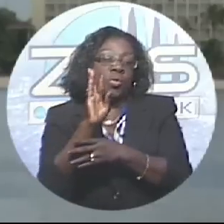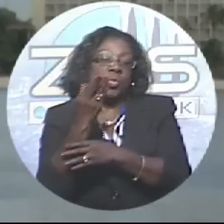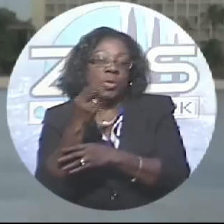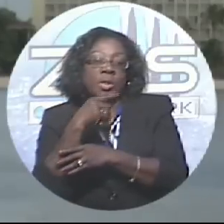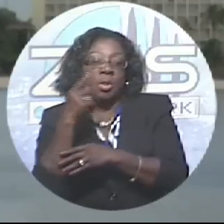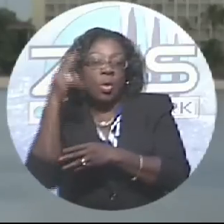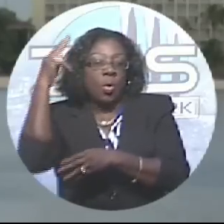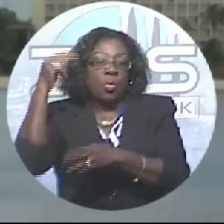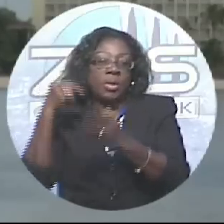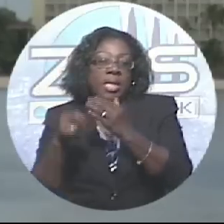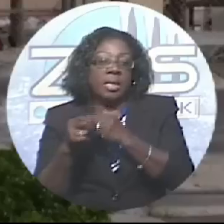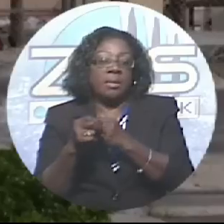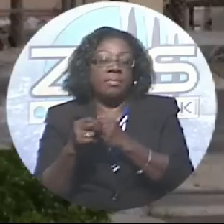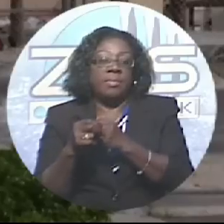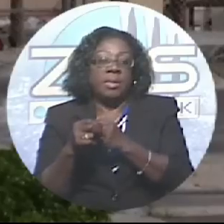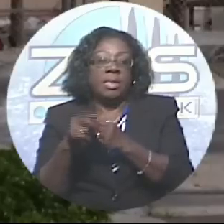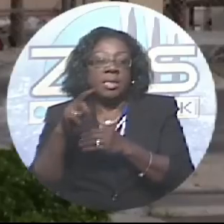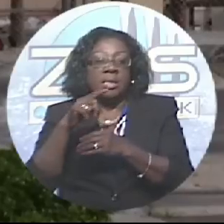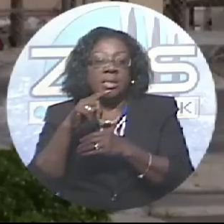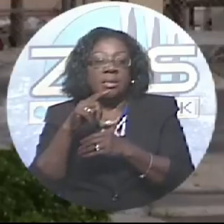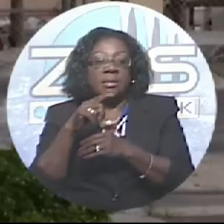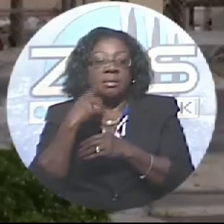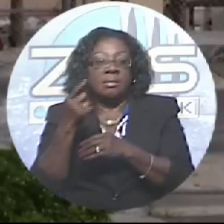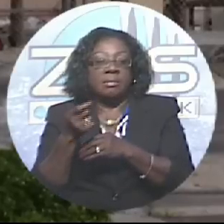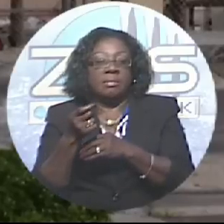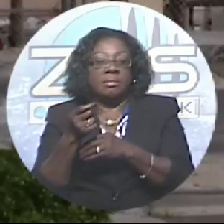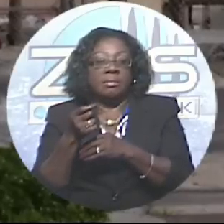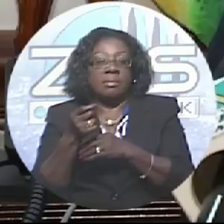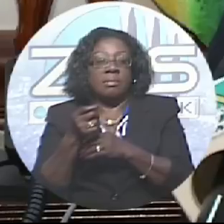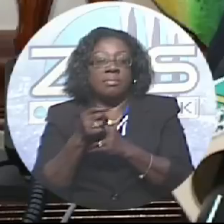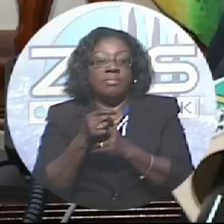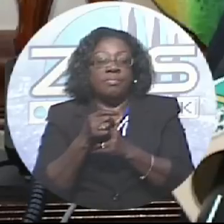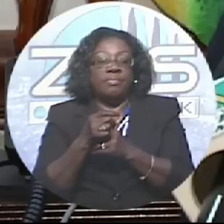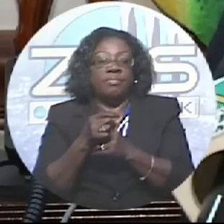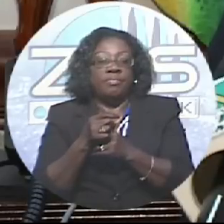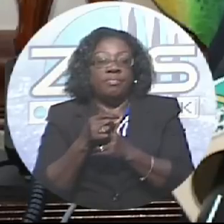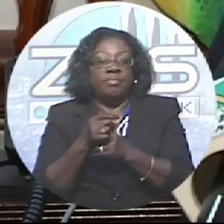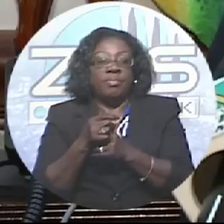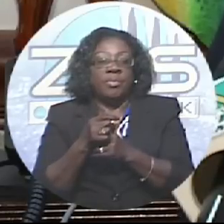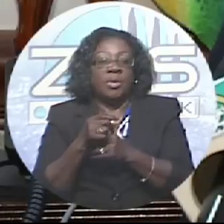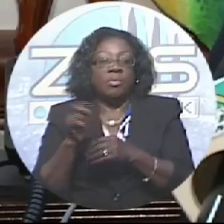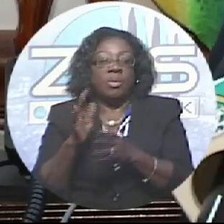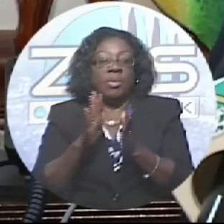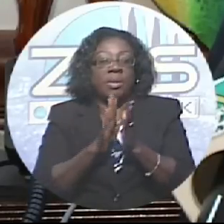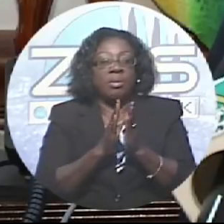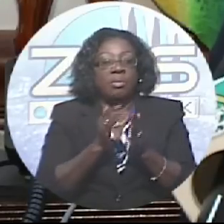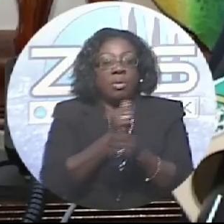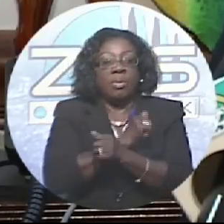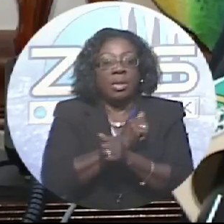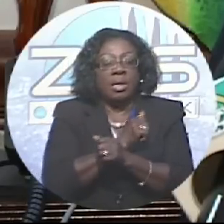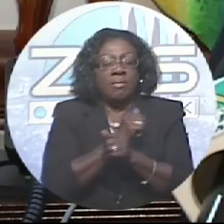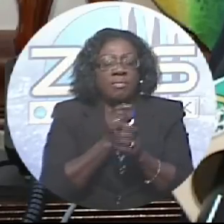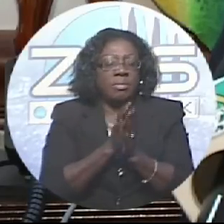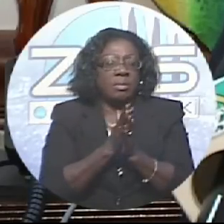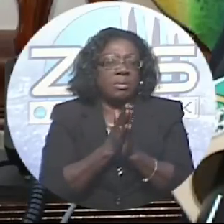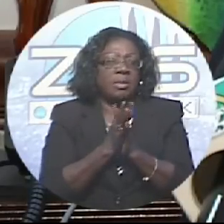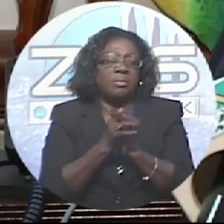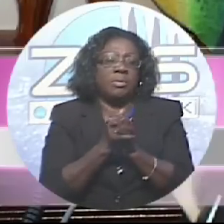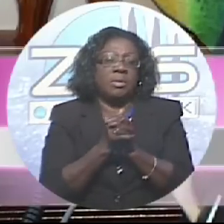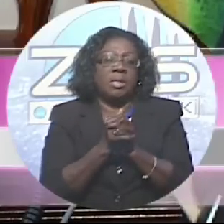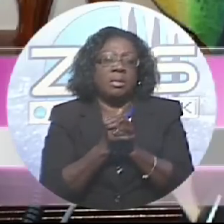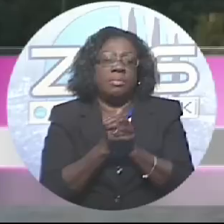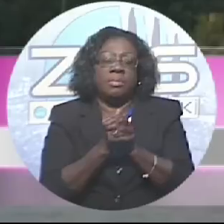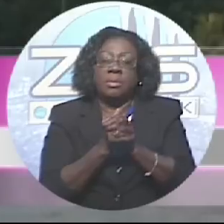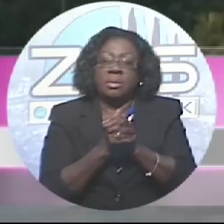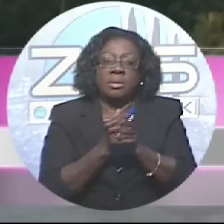property now needs a brand, and SLS appears to be up to the grabbing. We would love to explore that option, yes. We think that the Rosewood